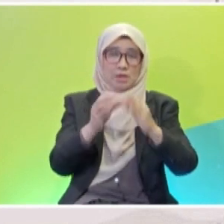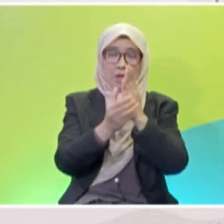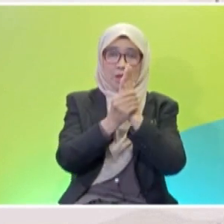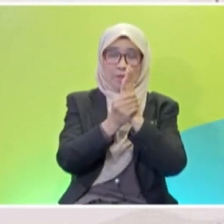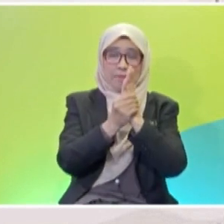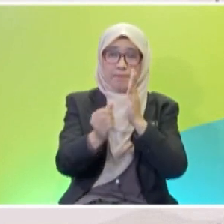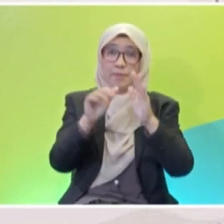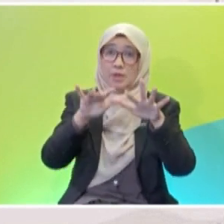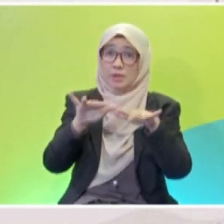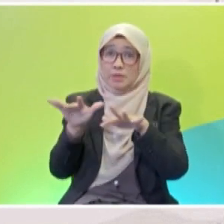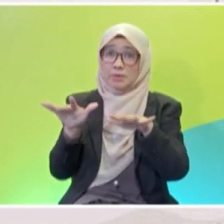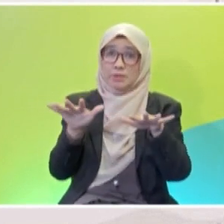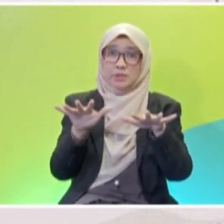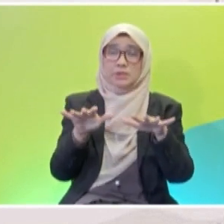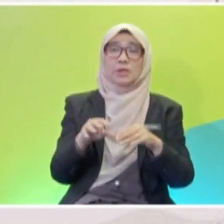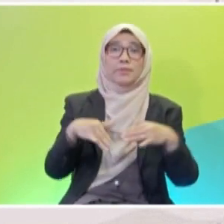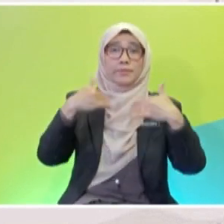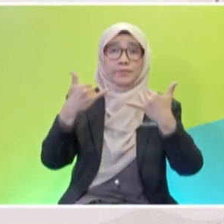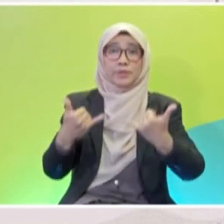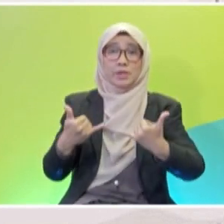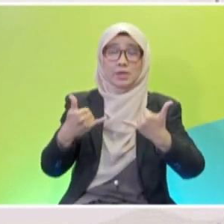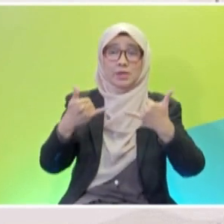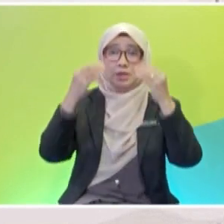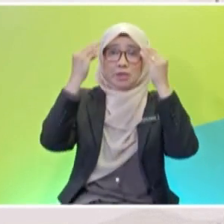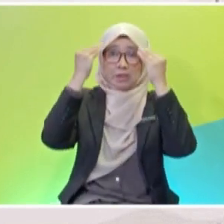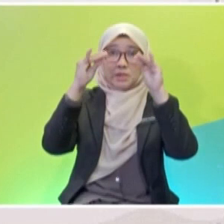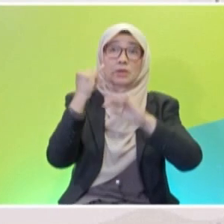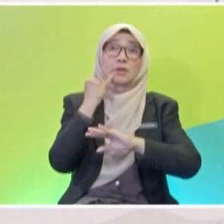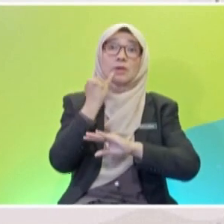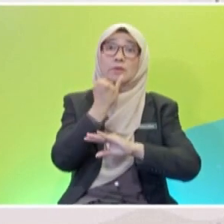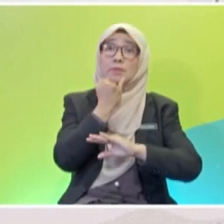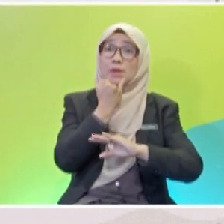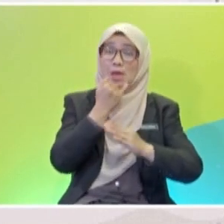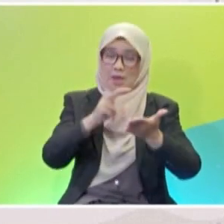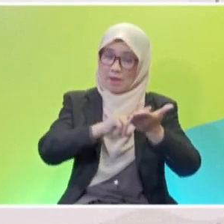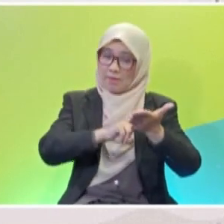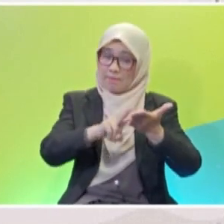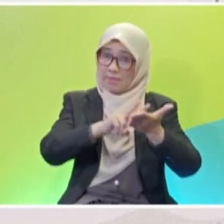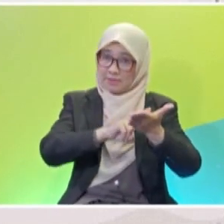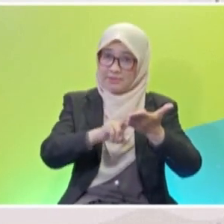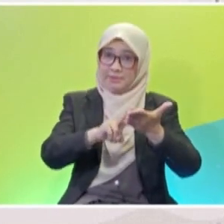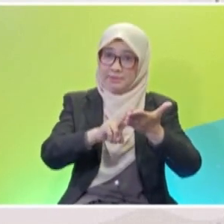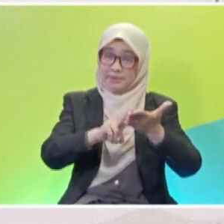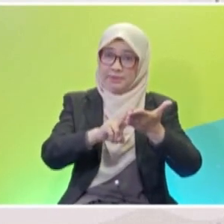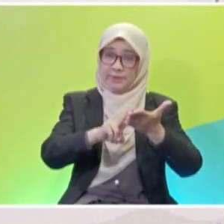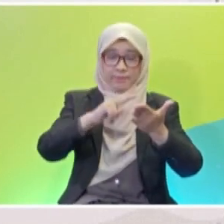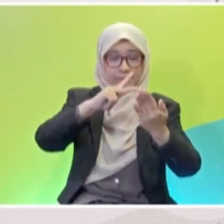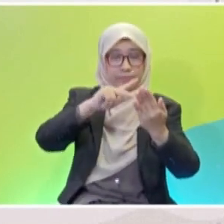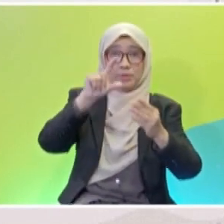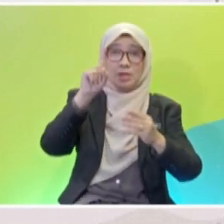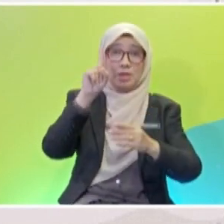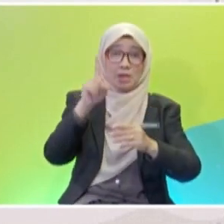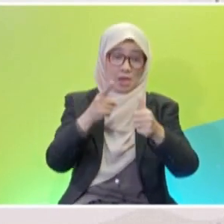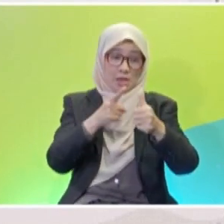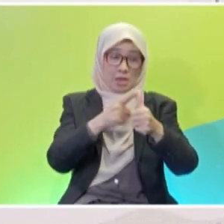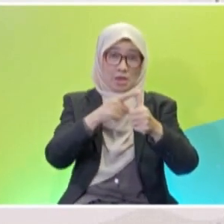to conform to what the media shows to be beautiful influences people's psychology negatively. Mm-hmm. Okay? So